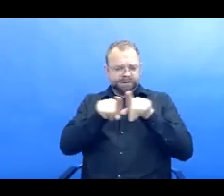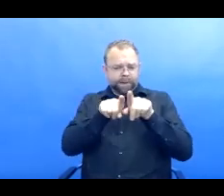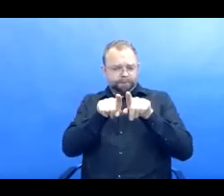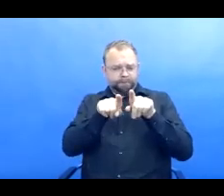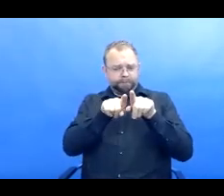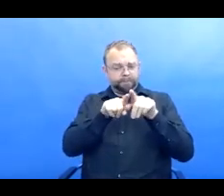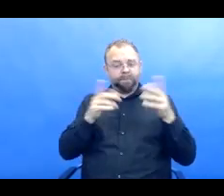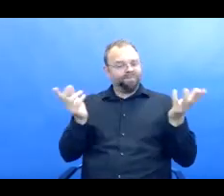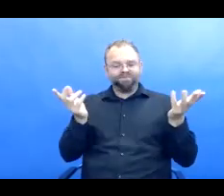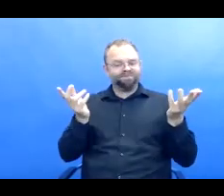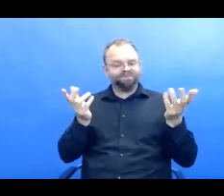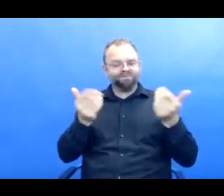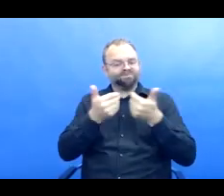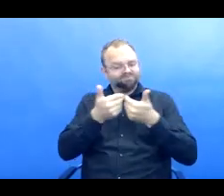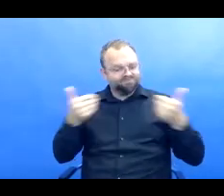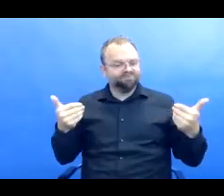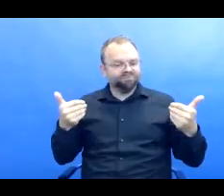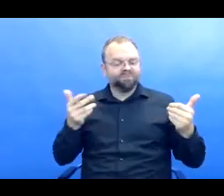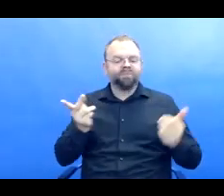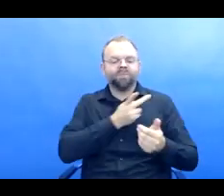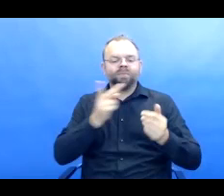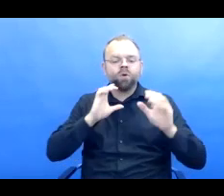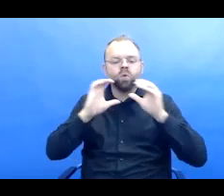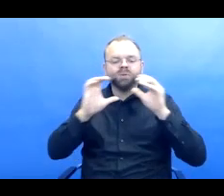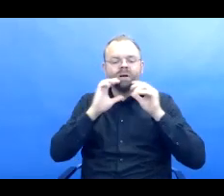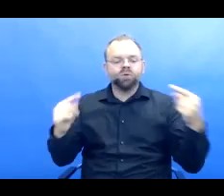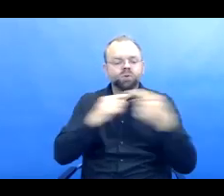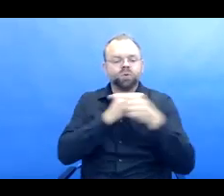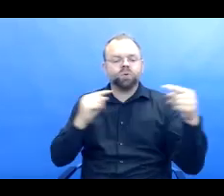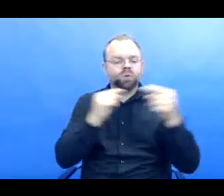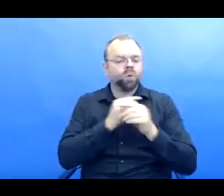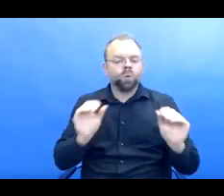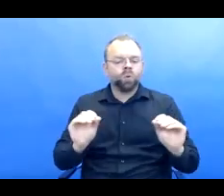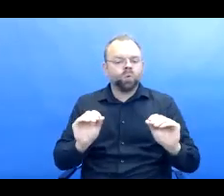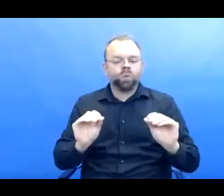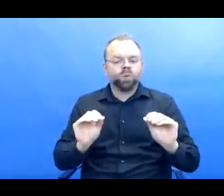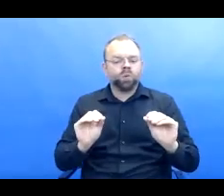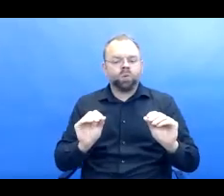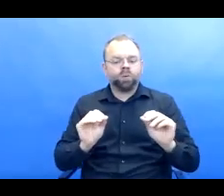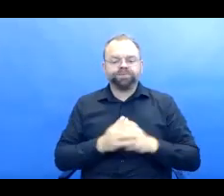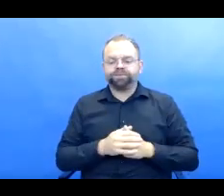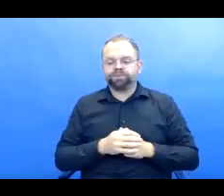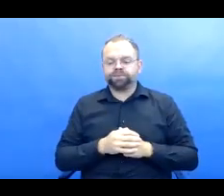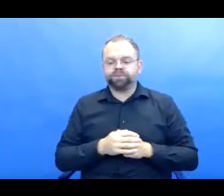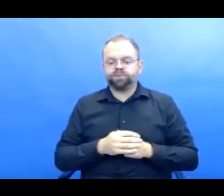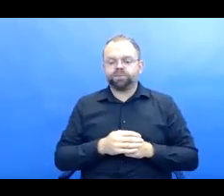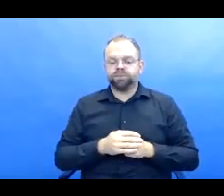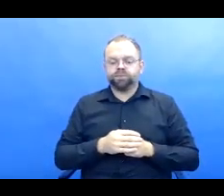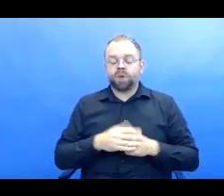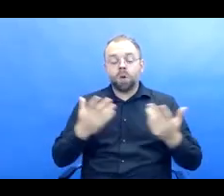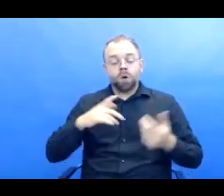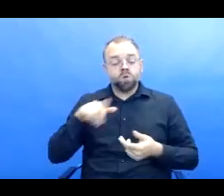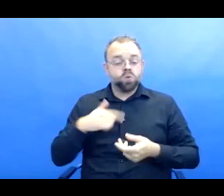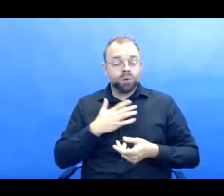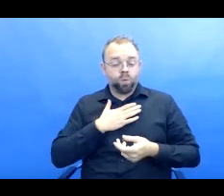this might be not only in the importance of coordination, but